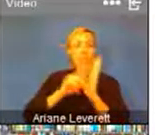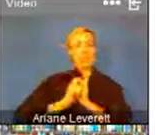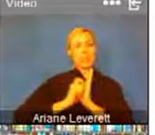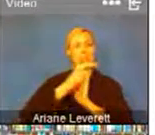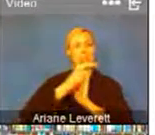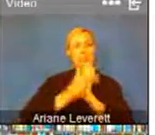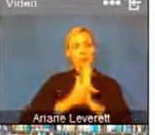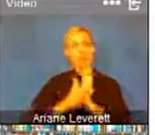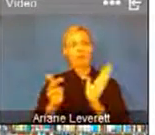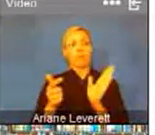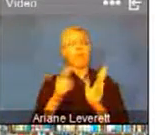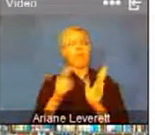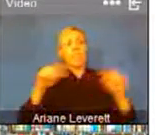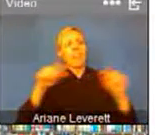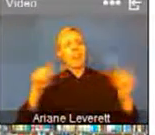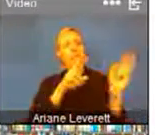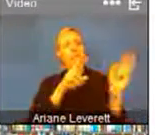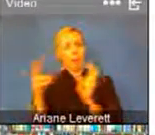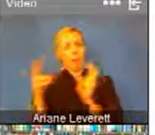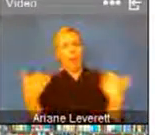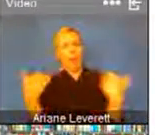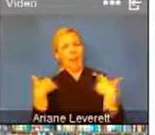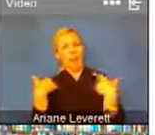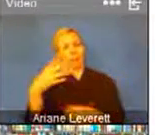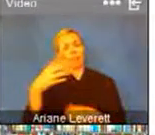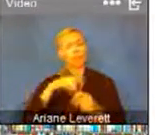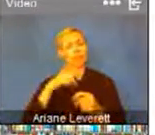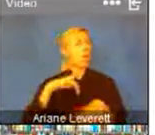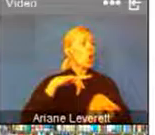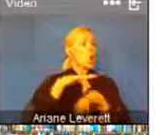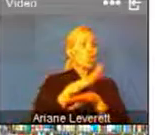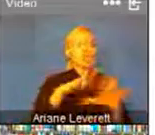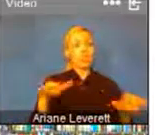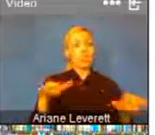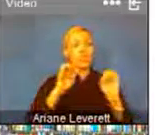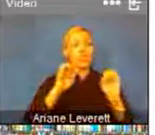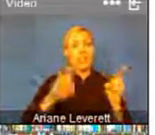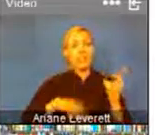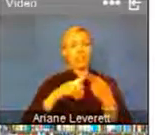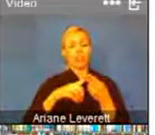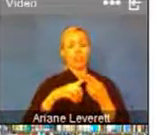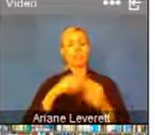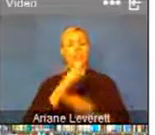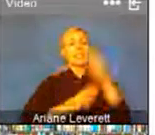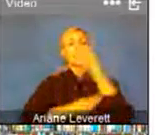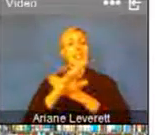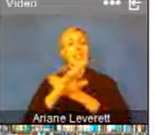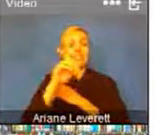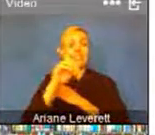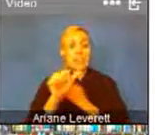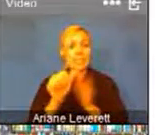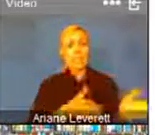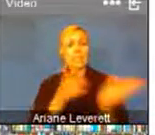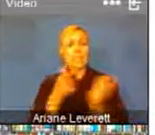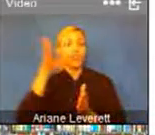childhood education, who provides data, information, and policy recommendations.